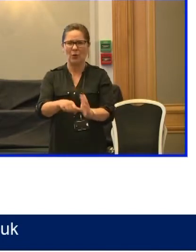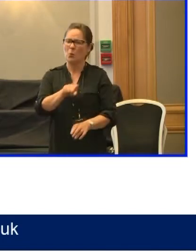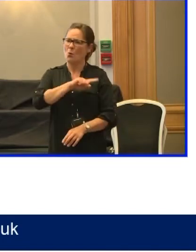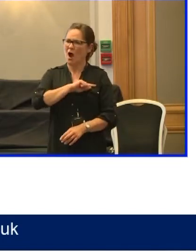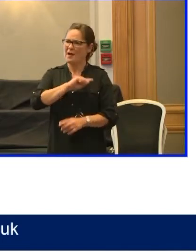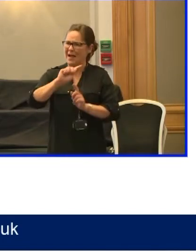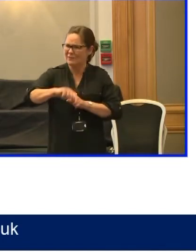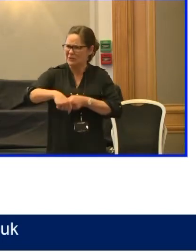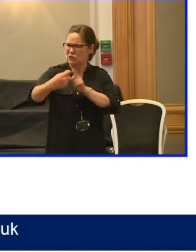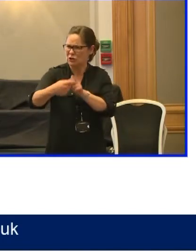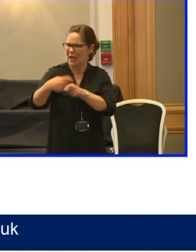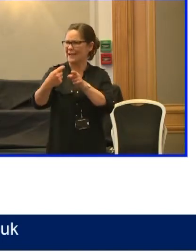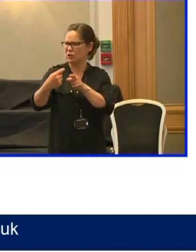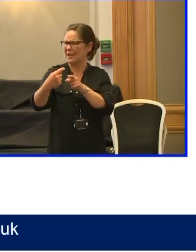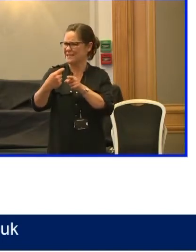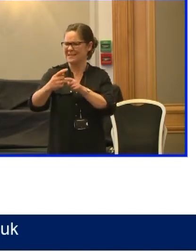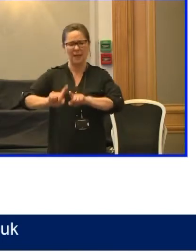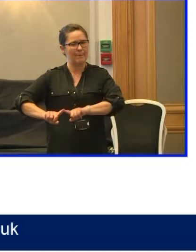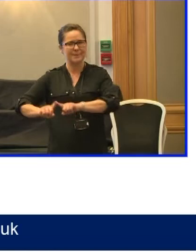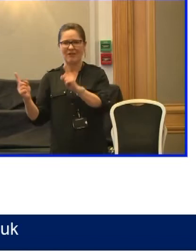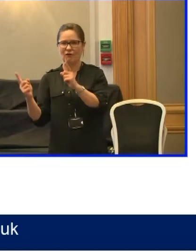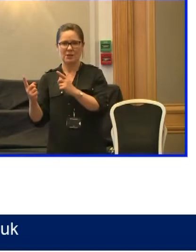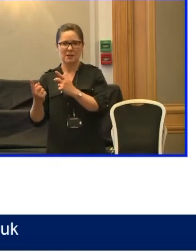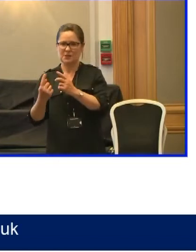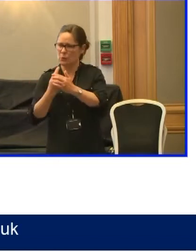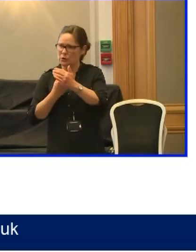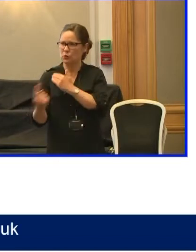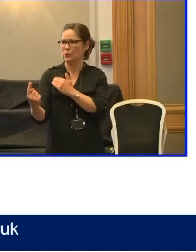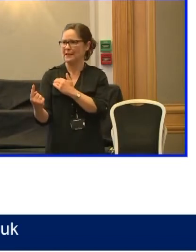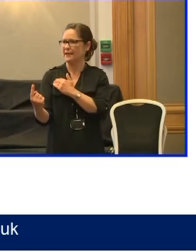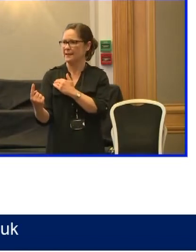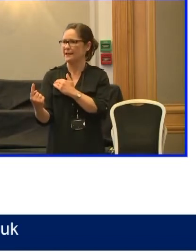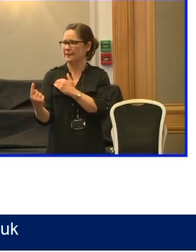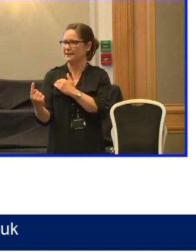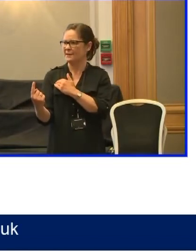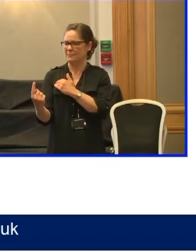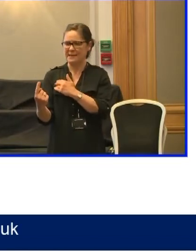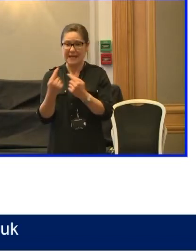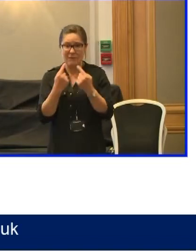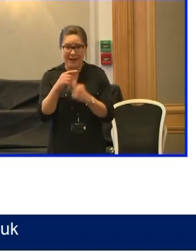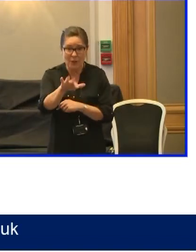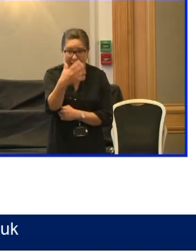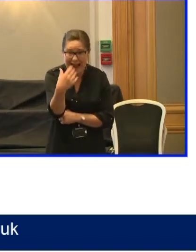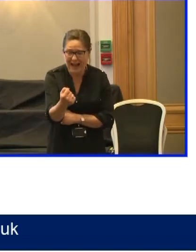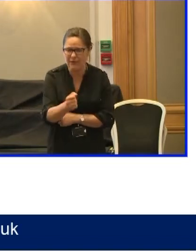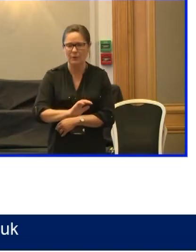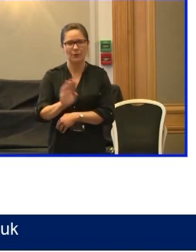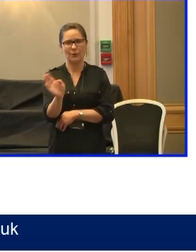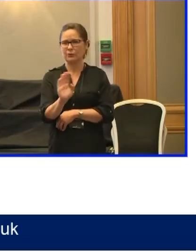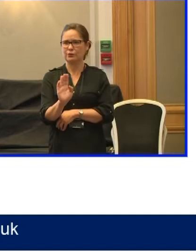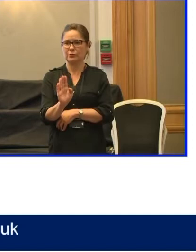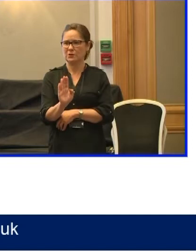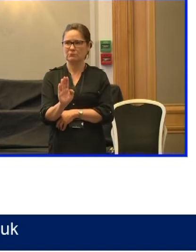challenges that tend to be really niche and not easily accessible information. And us being able to offer this